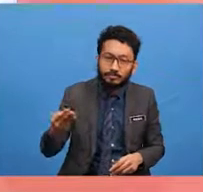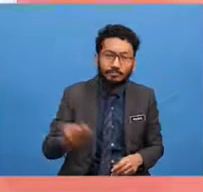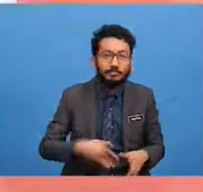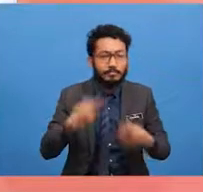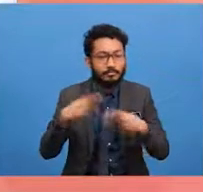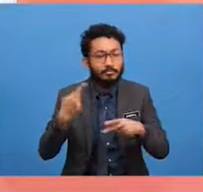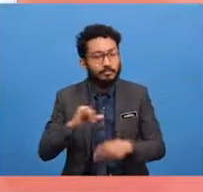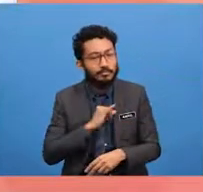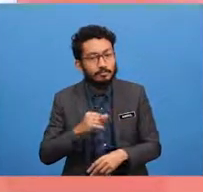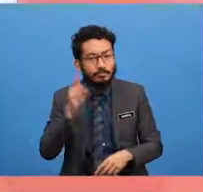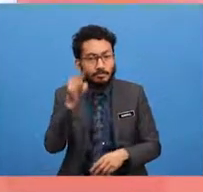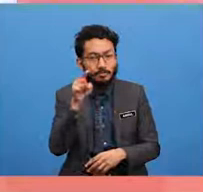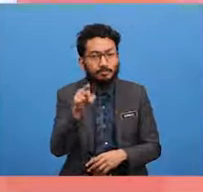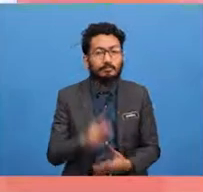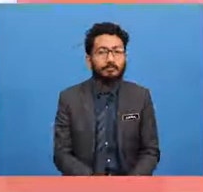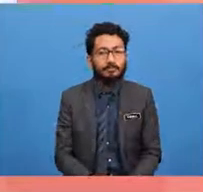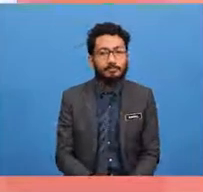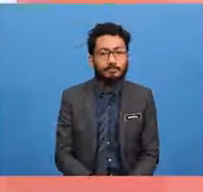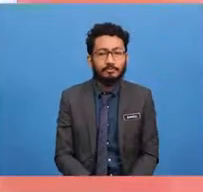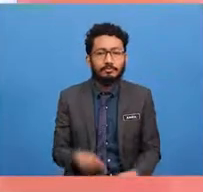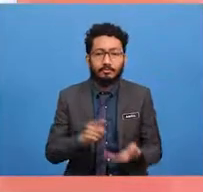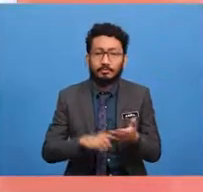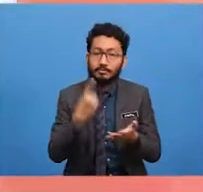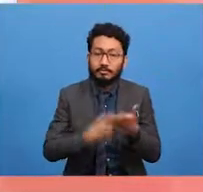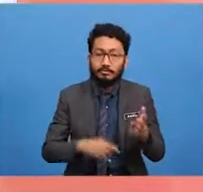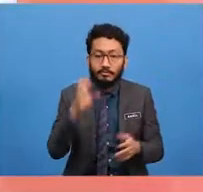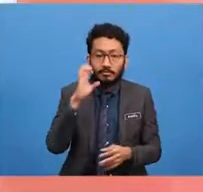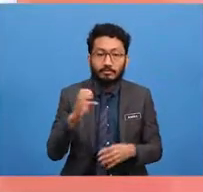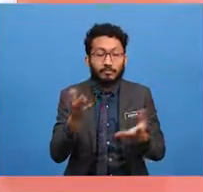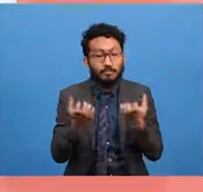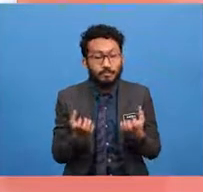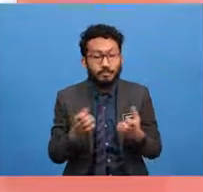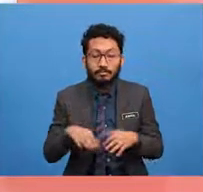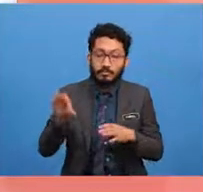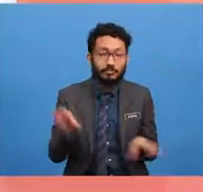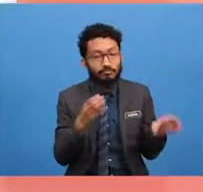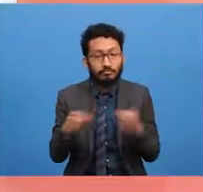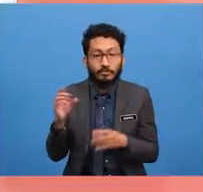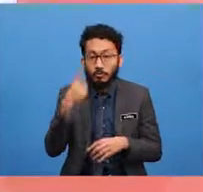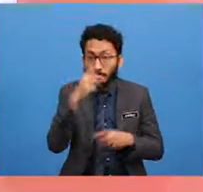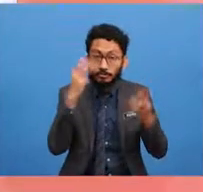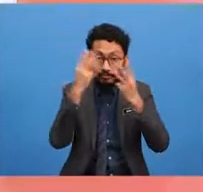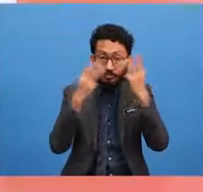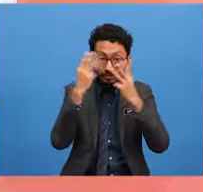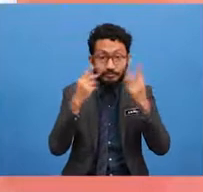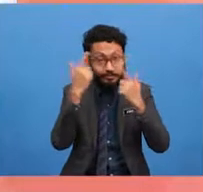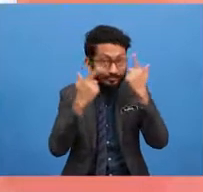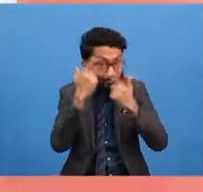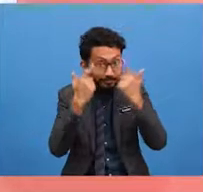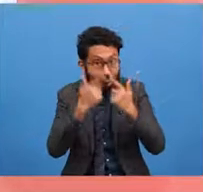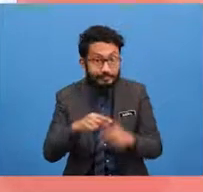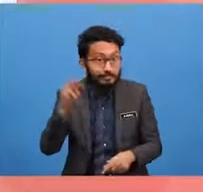there too. So this is what he would like to do while he's visiting Mark. What do you